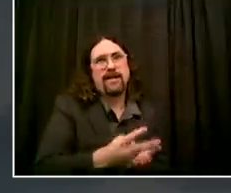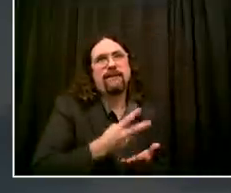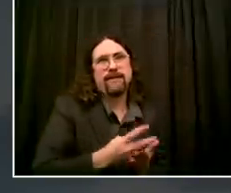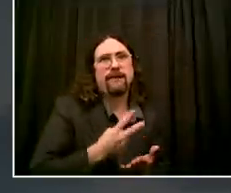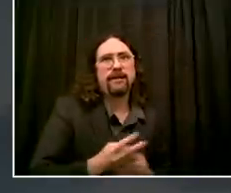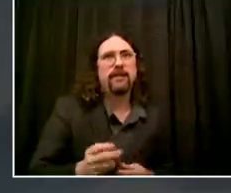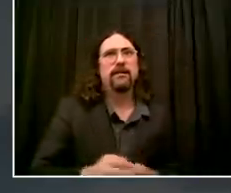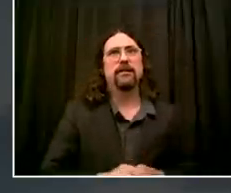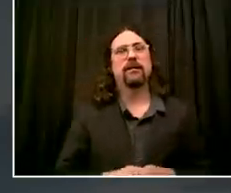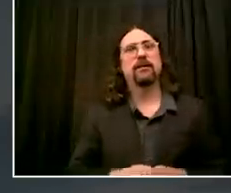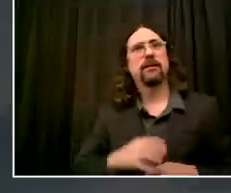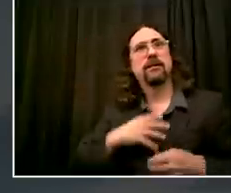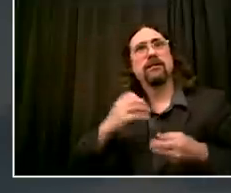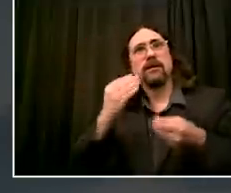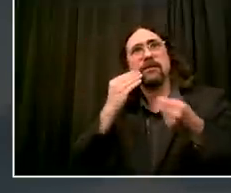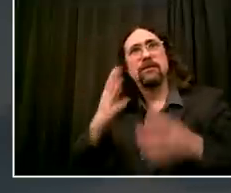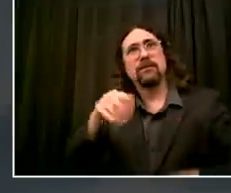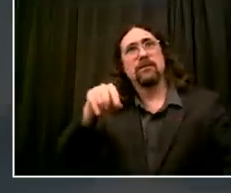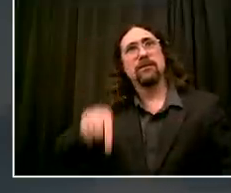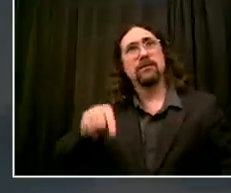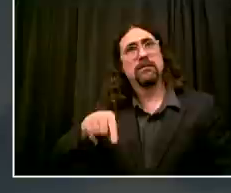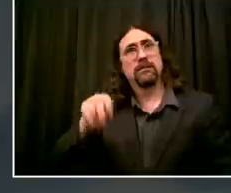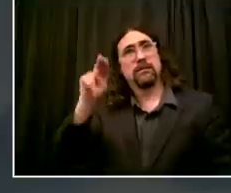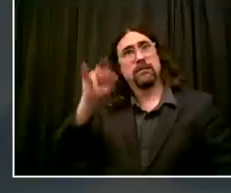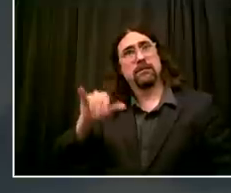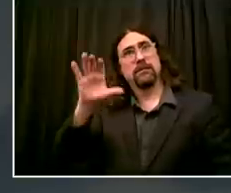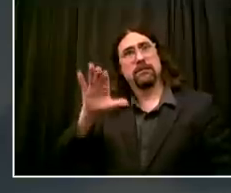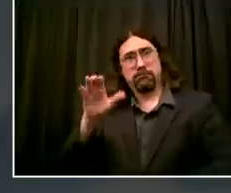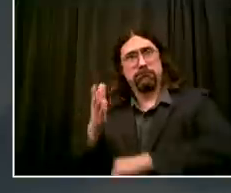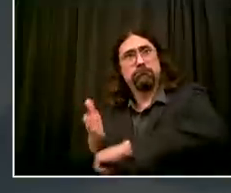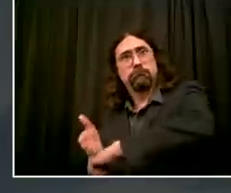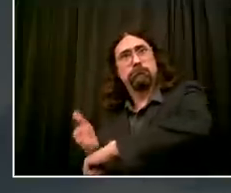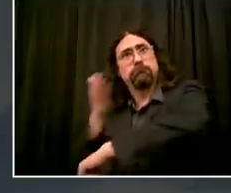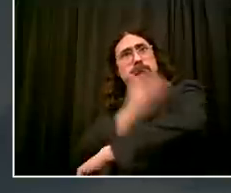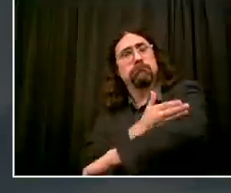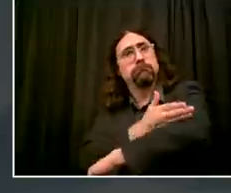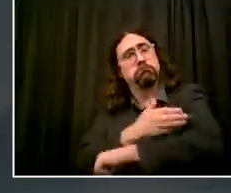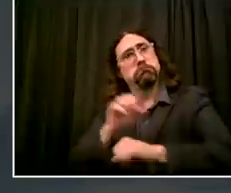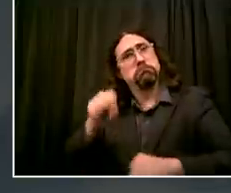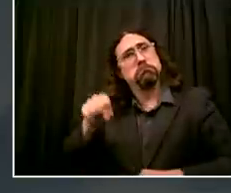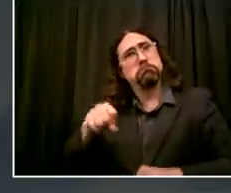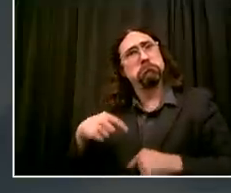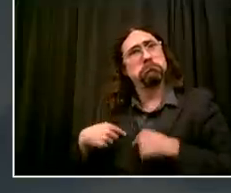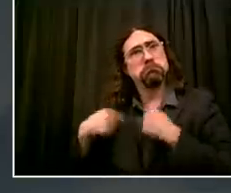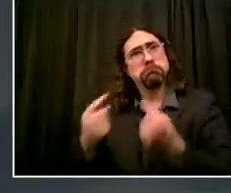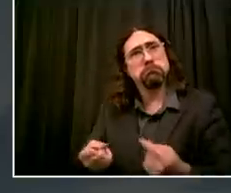done with precision policing and reducing arrests, implementing neighborhood policing,